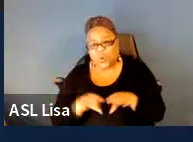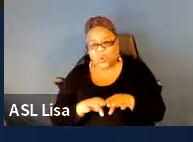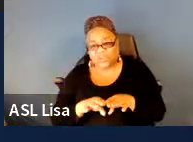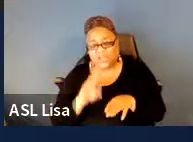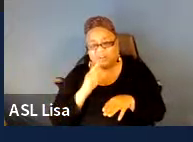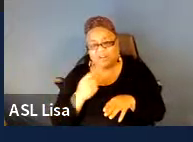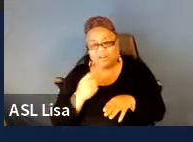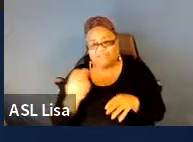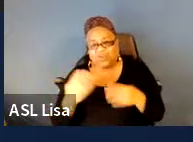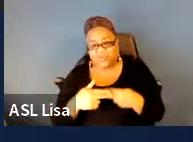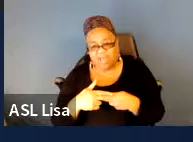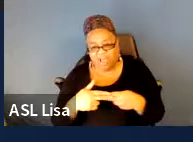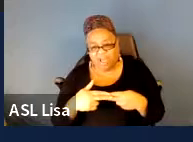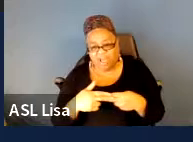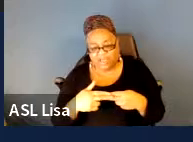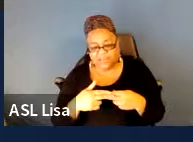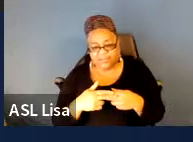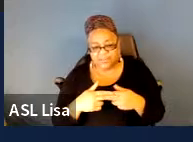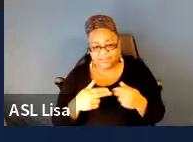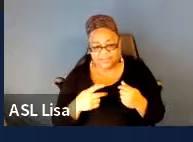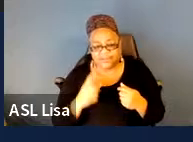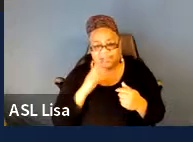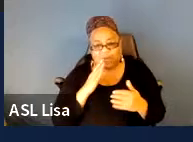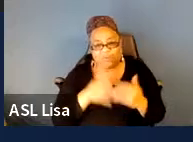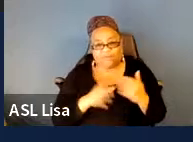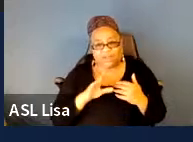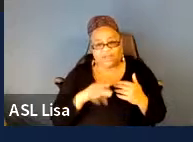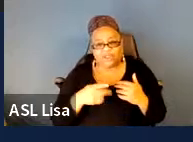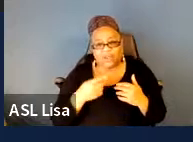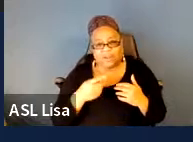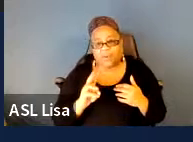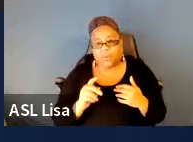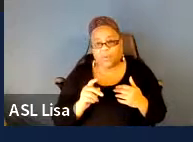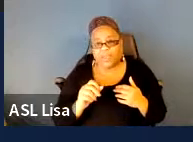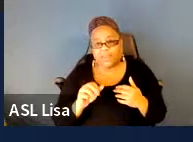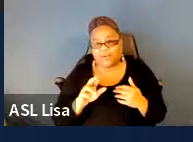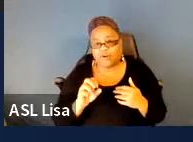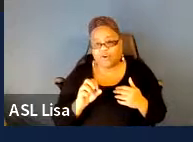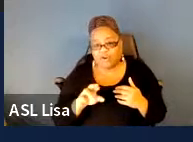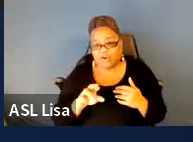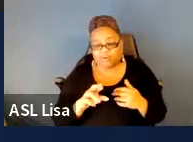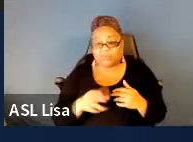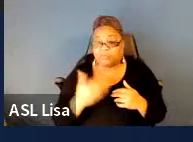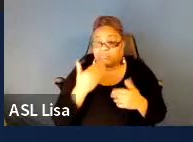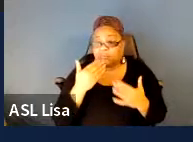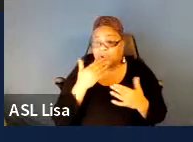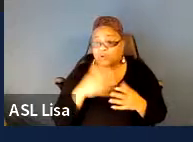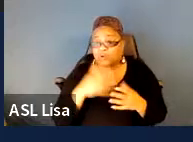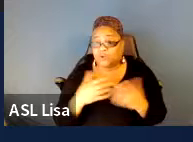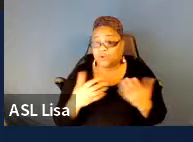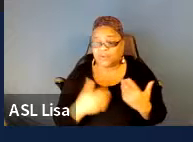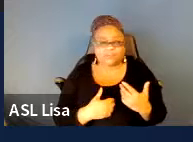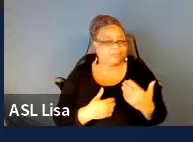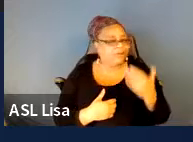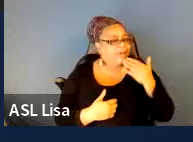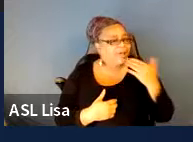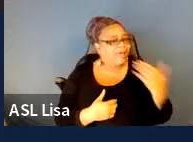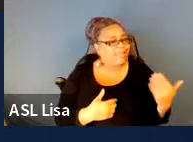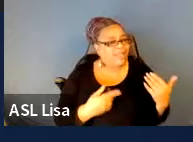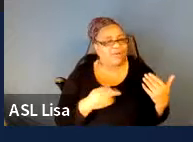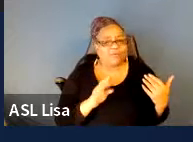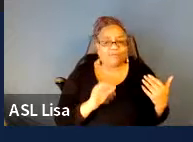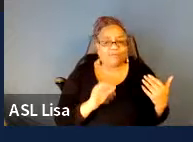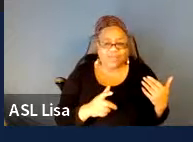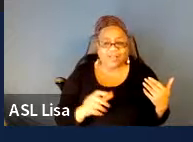of slides that will finish up this webinar. Thanks so much. Thank you, Phil and Sarah